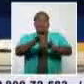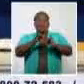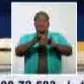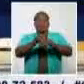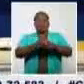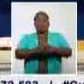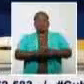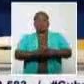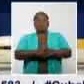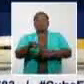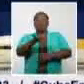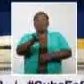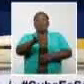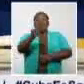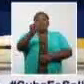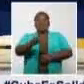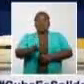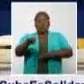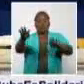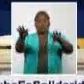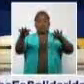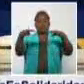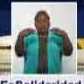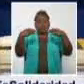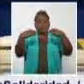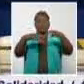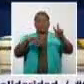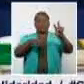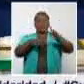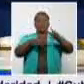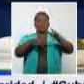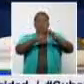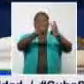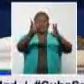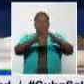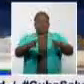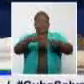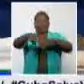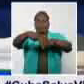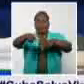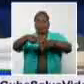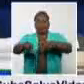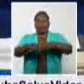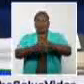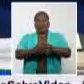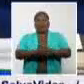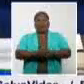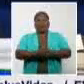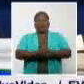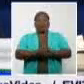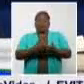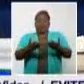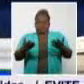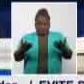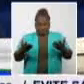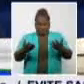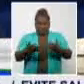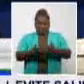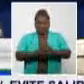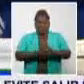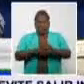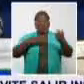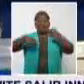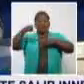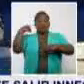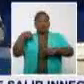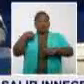Good morning to you and to all those who make this broadcast possible every day and to all people who tune in every morning.